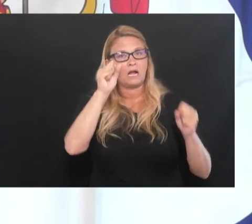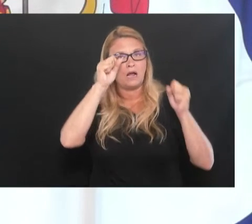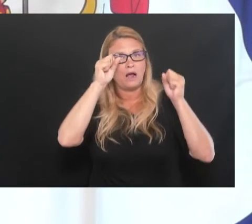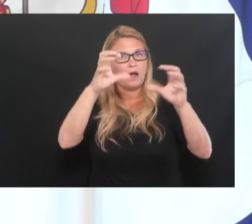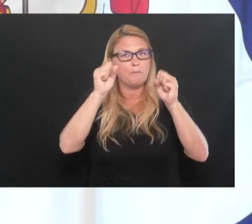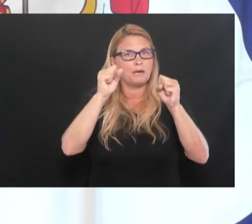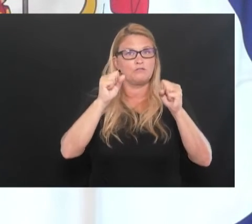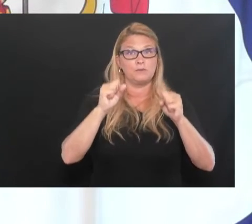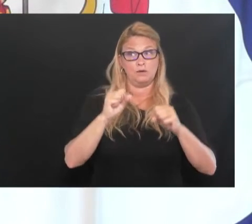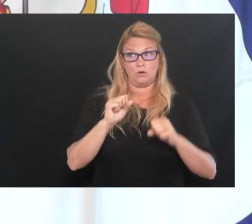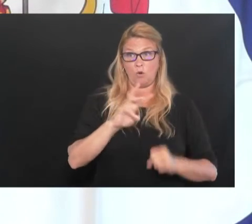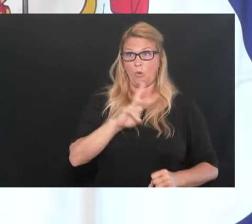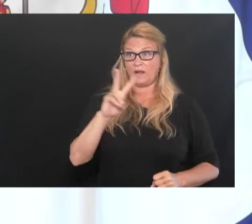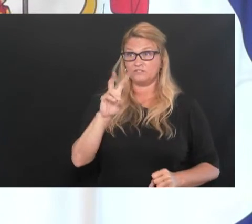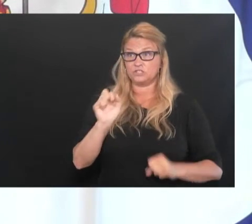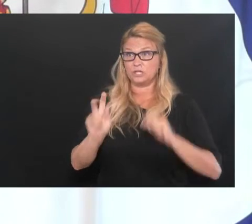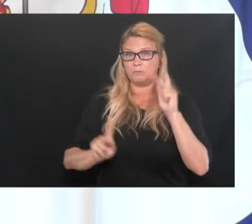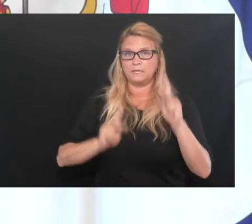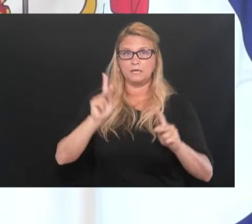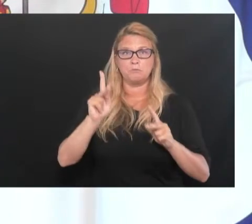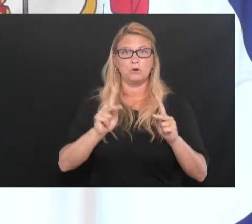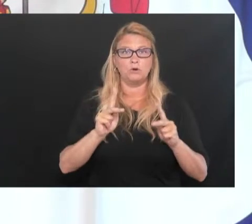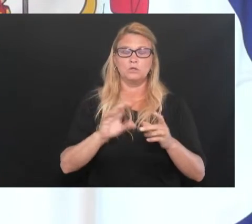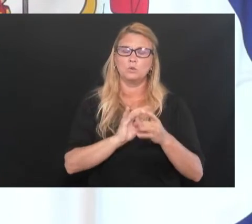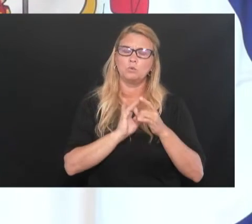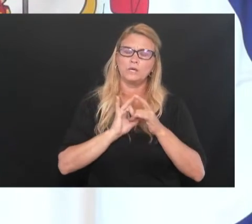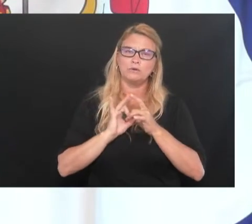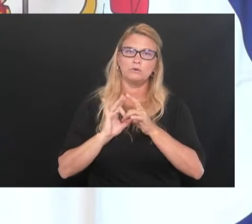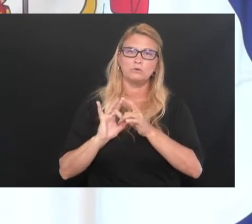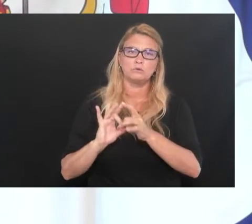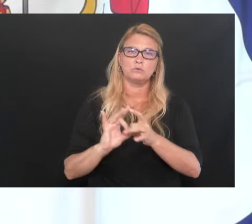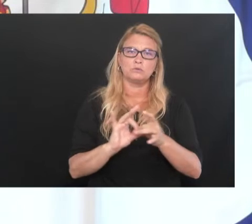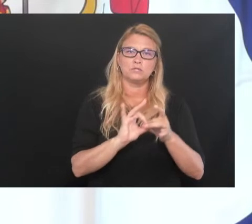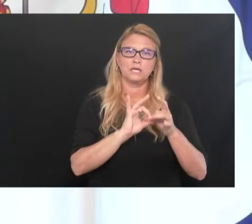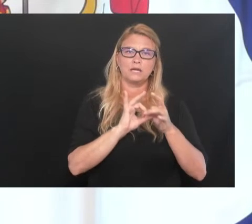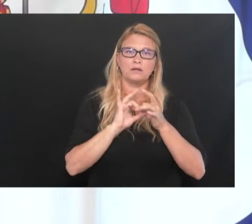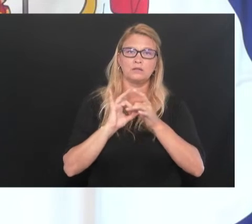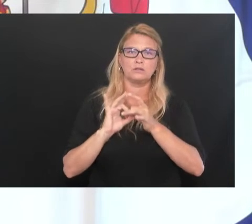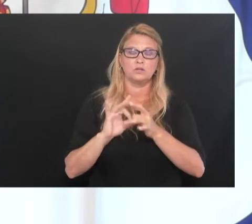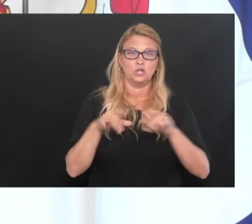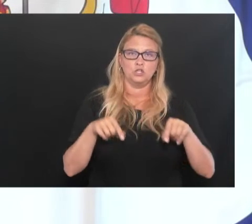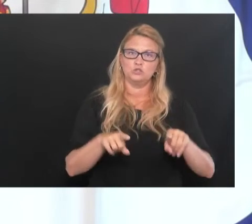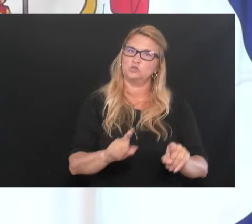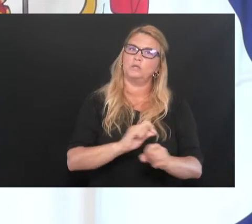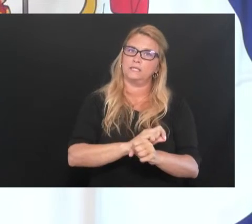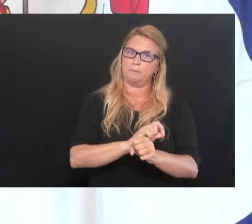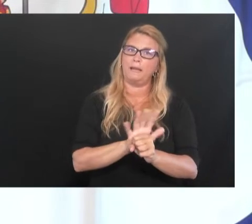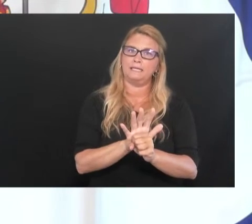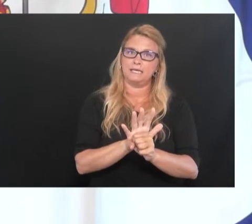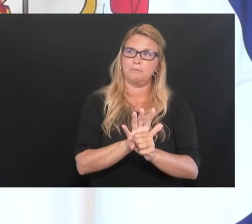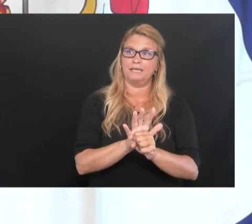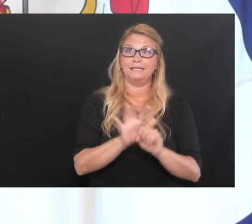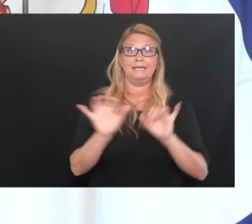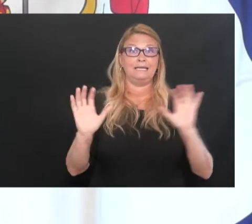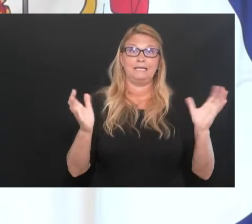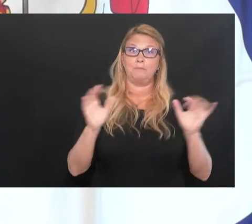of West Virginians standing together, as they've done in this pandemic, was always